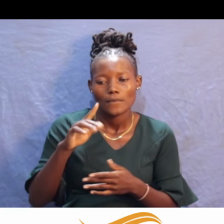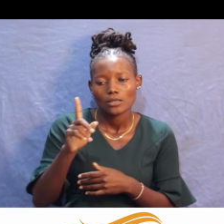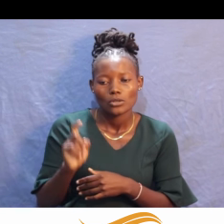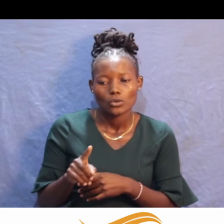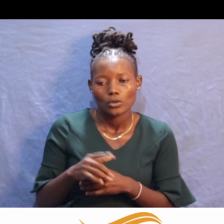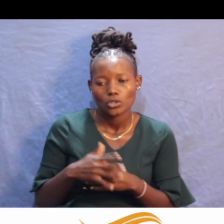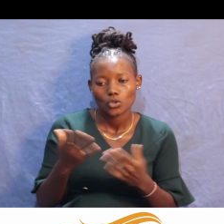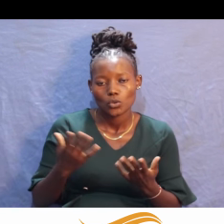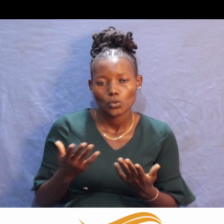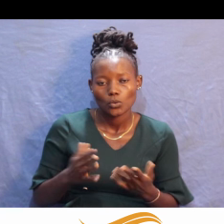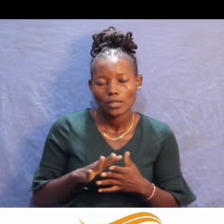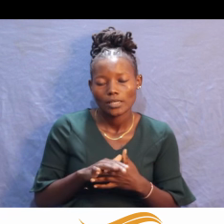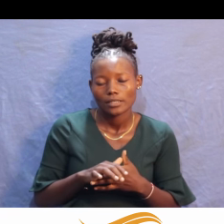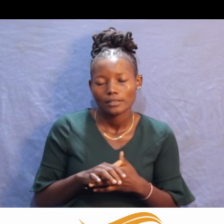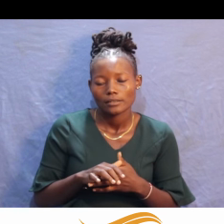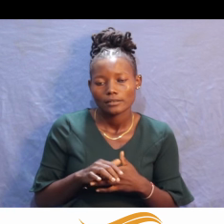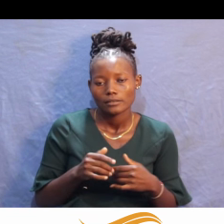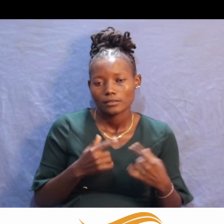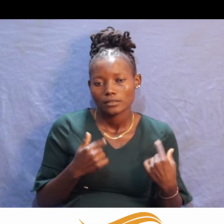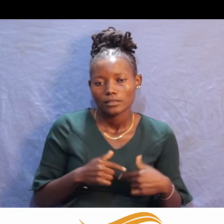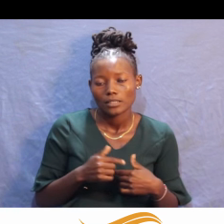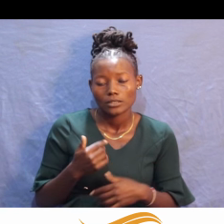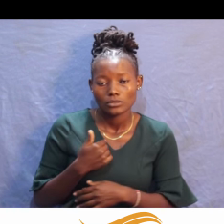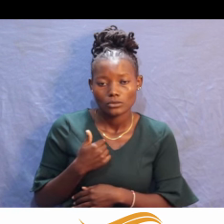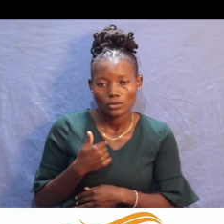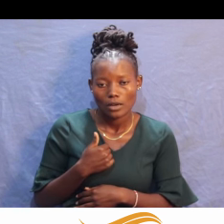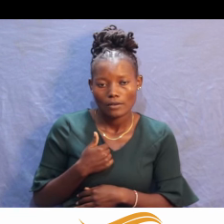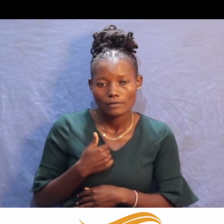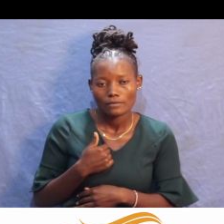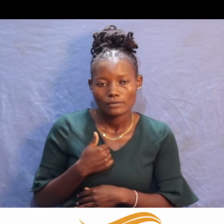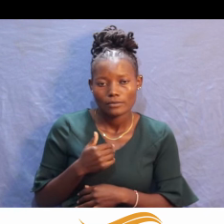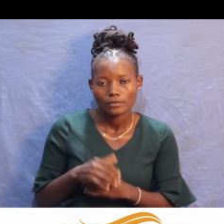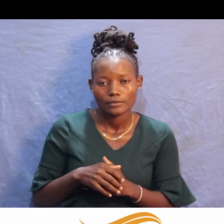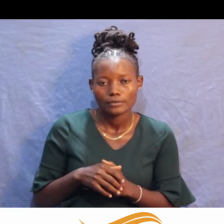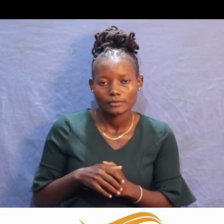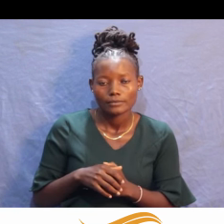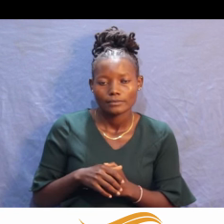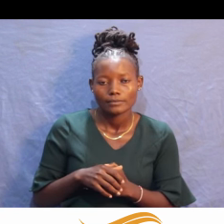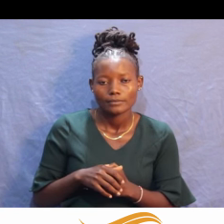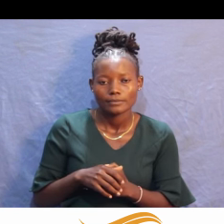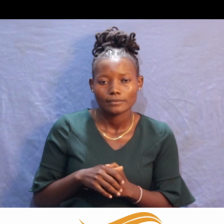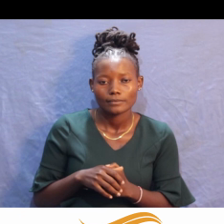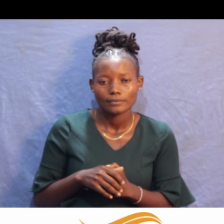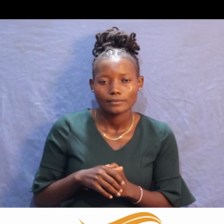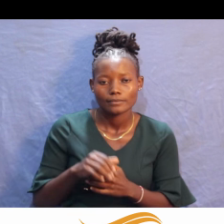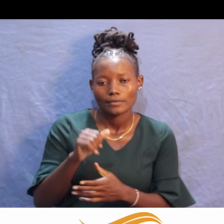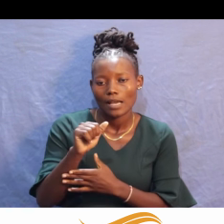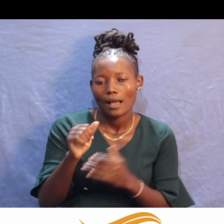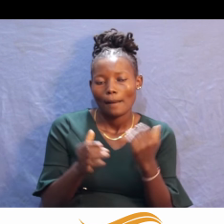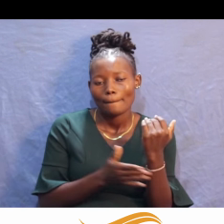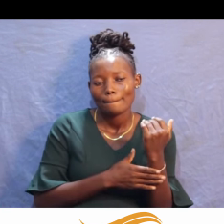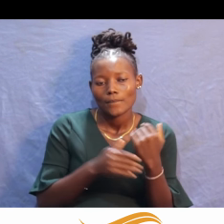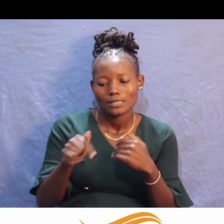Well, it's the heart. You have neurons and receptors in your arms and legs and knees